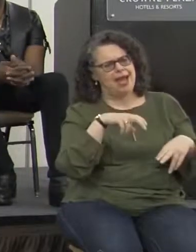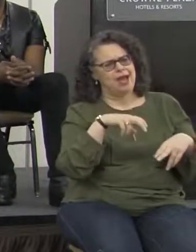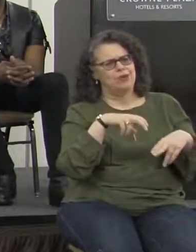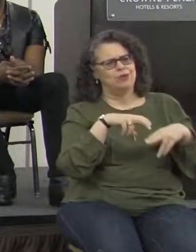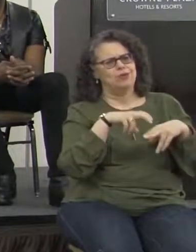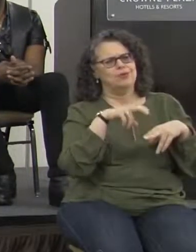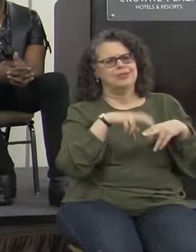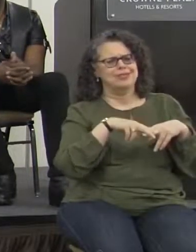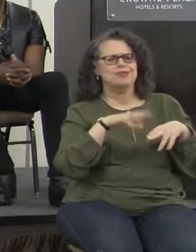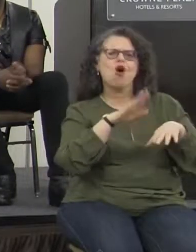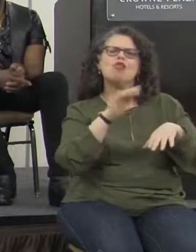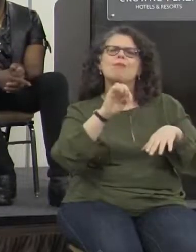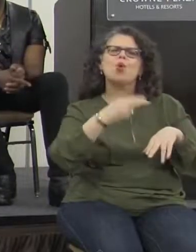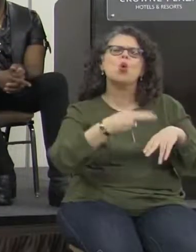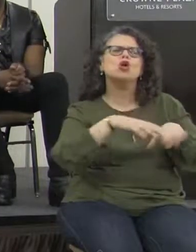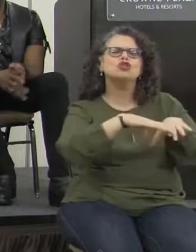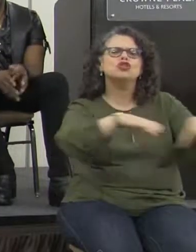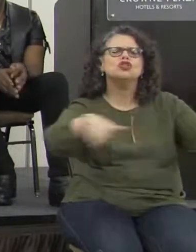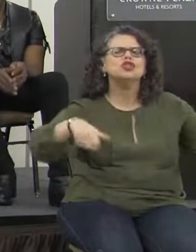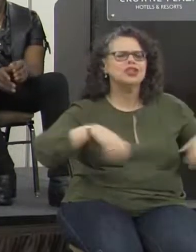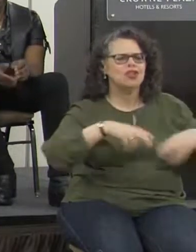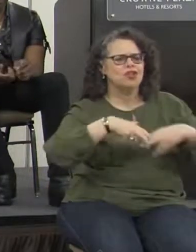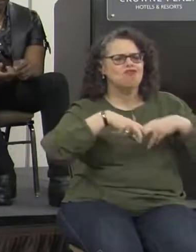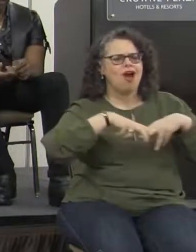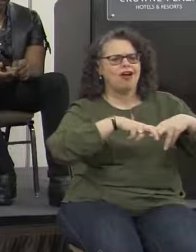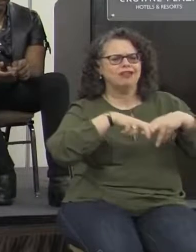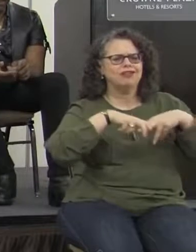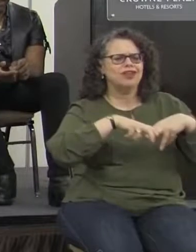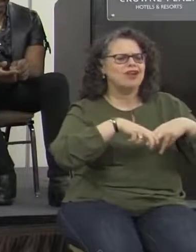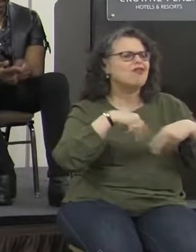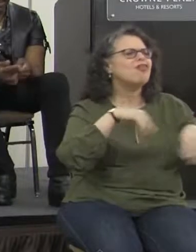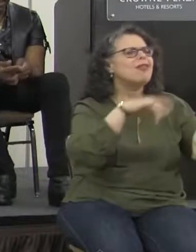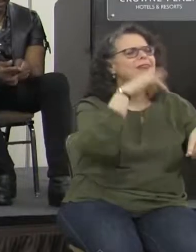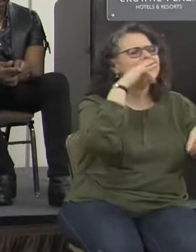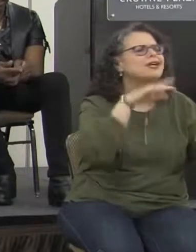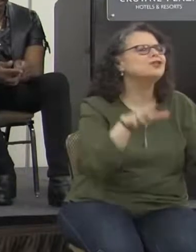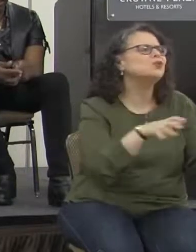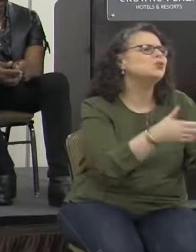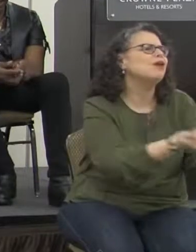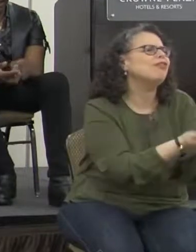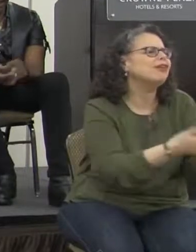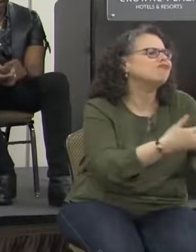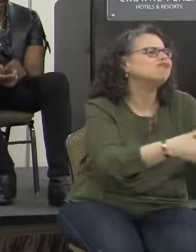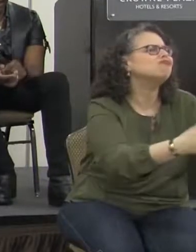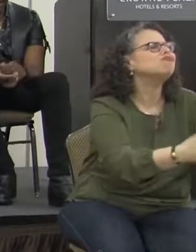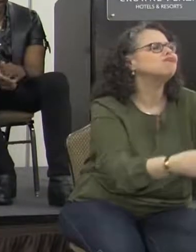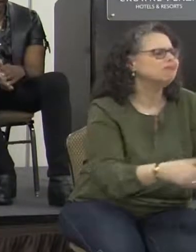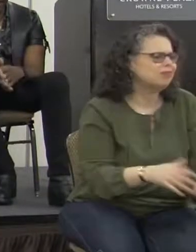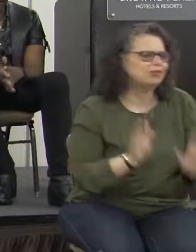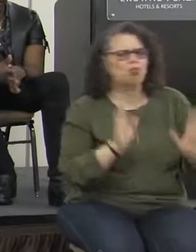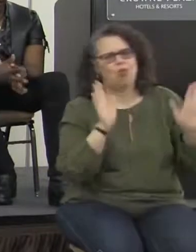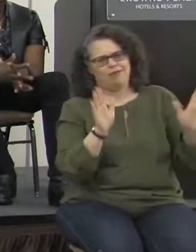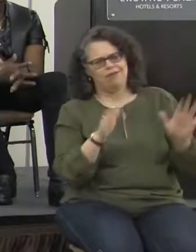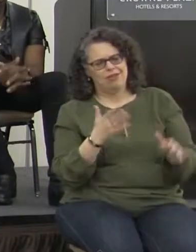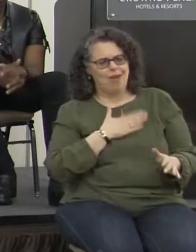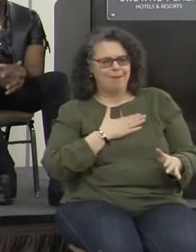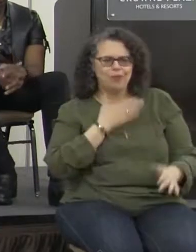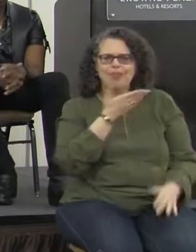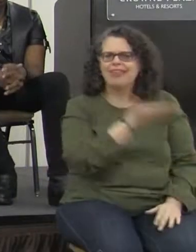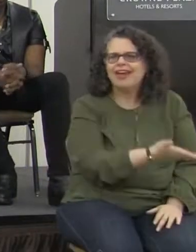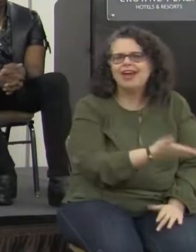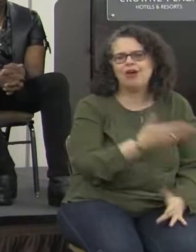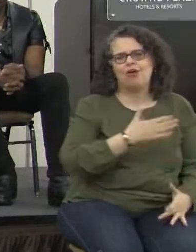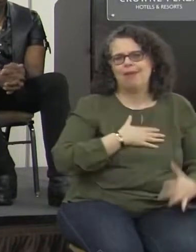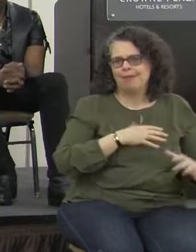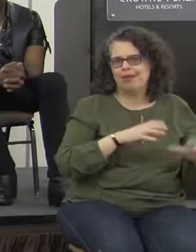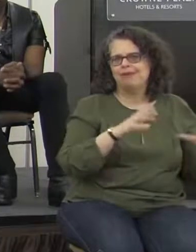rocking chair, and I let the kids do all their things, and they're wonderful. So I'm happy to be there. I'm happy that the